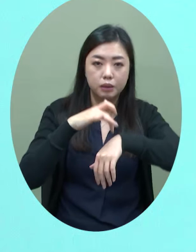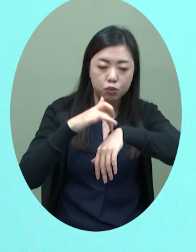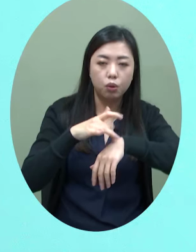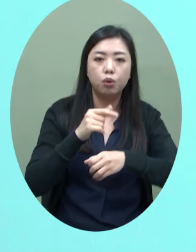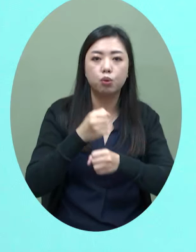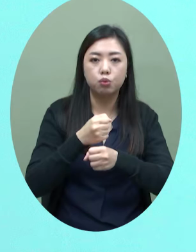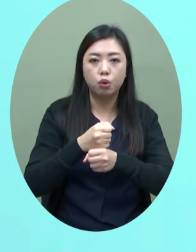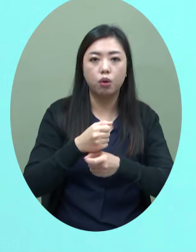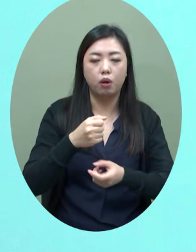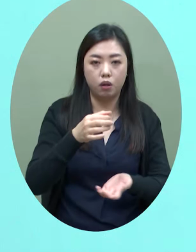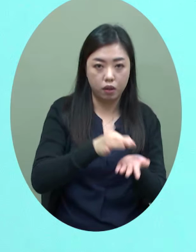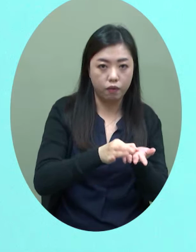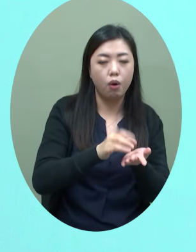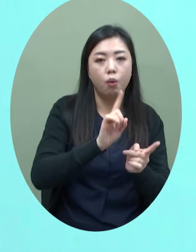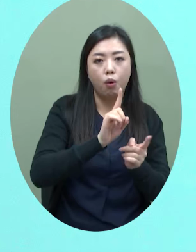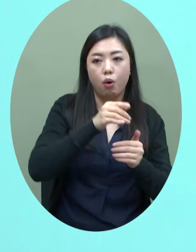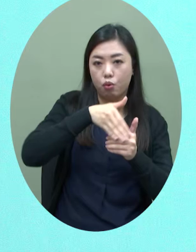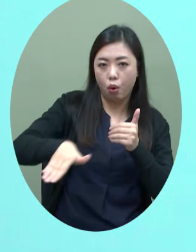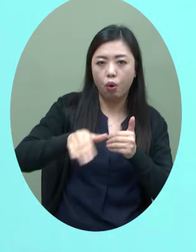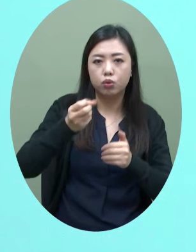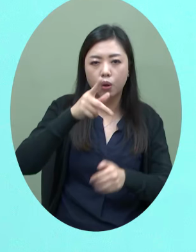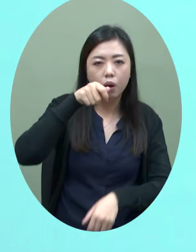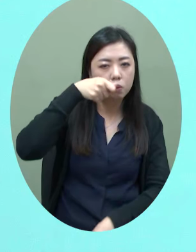already discovered that they have been to some